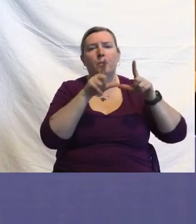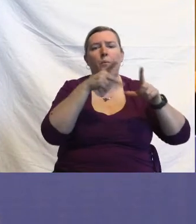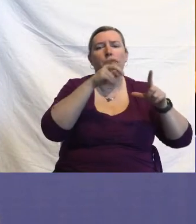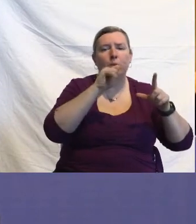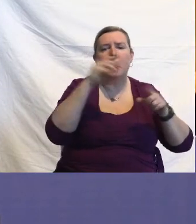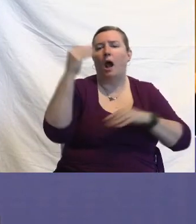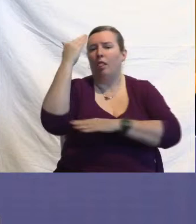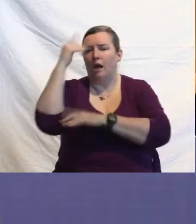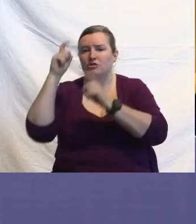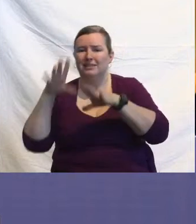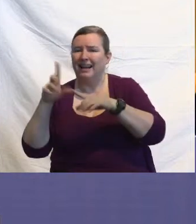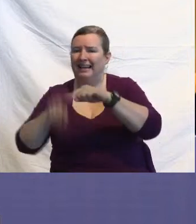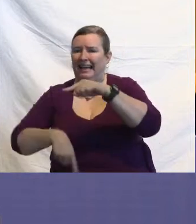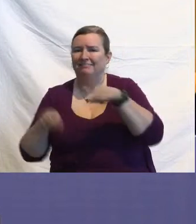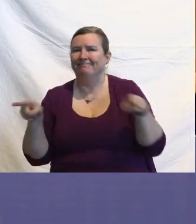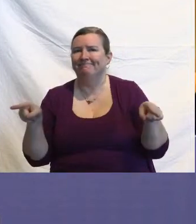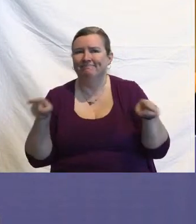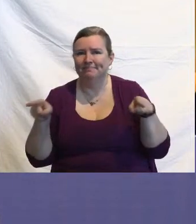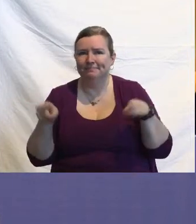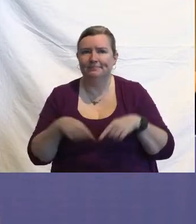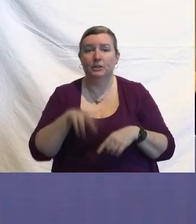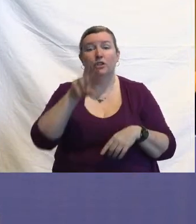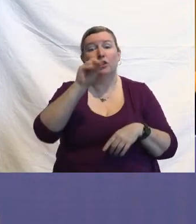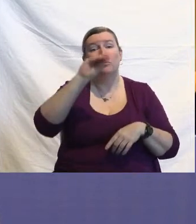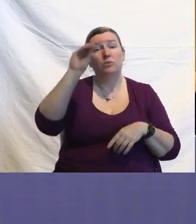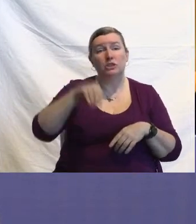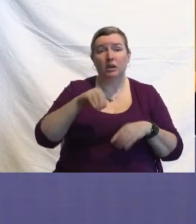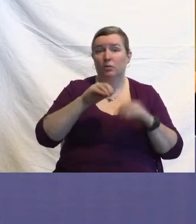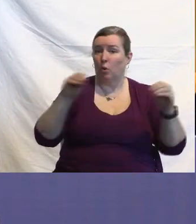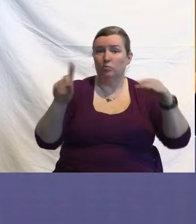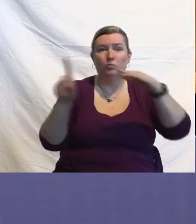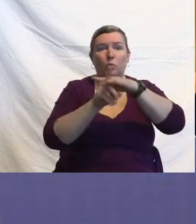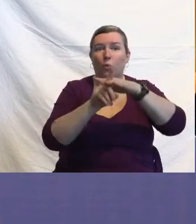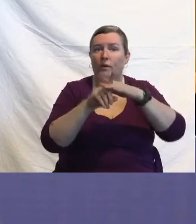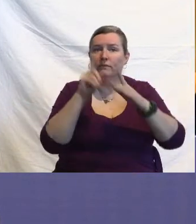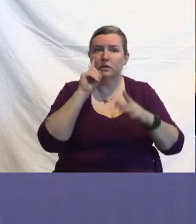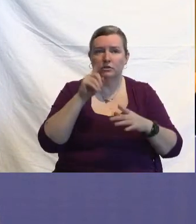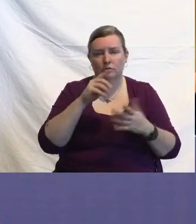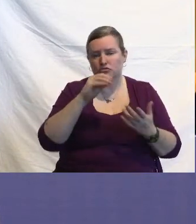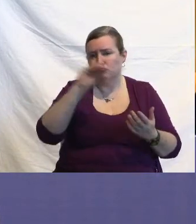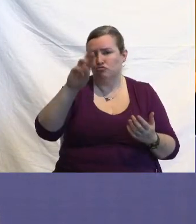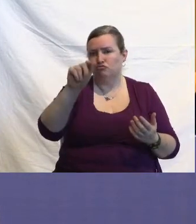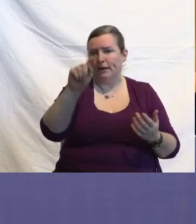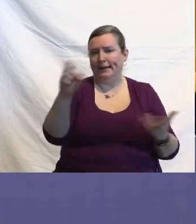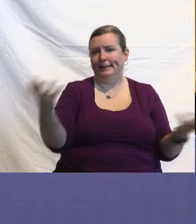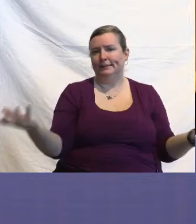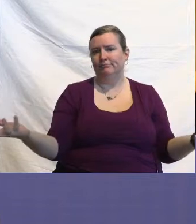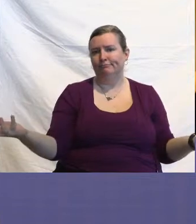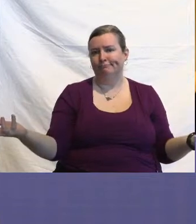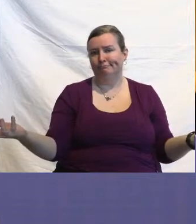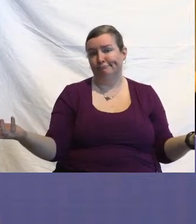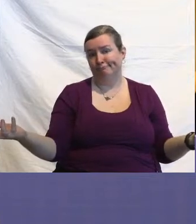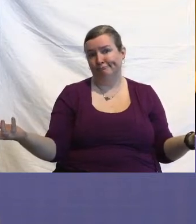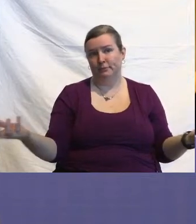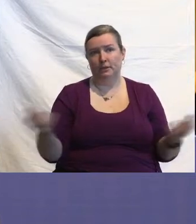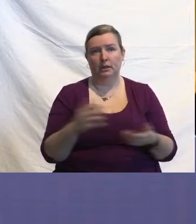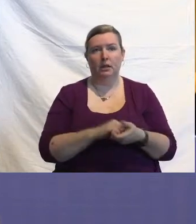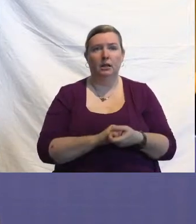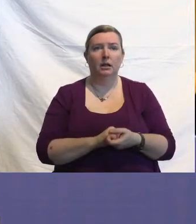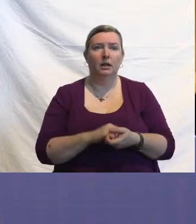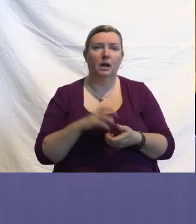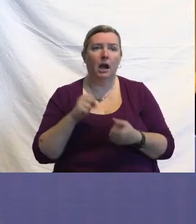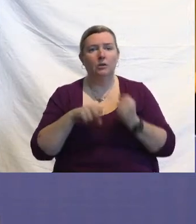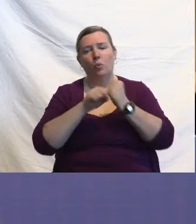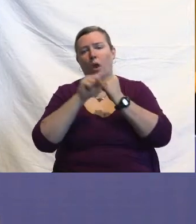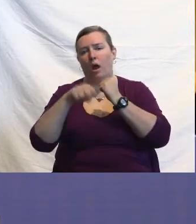no-show rate is causing problems. We're looking to increase booking to mitigate the impact of no-shows. I could go on, but the answer is we'll